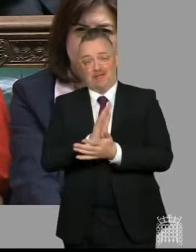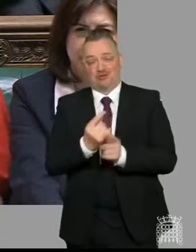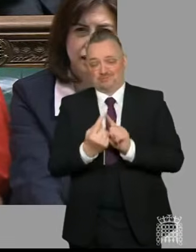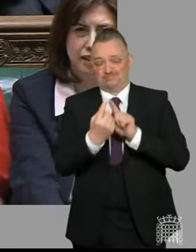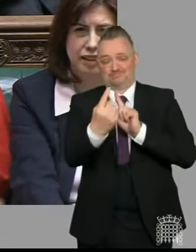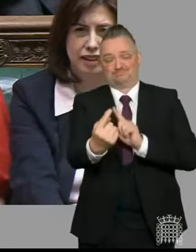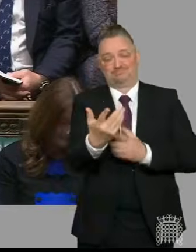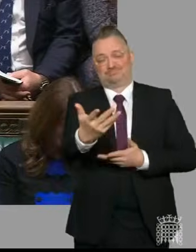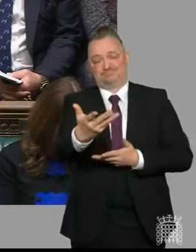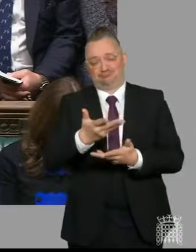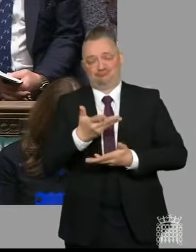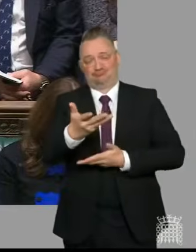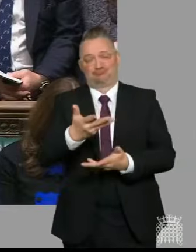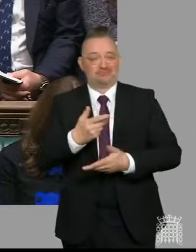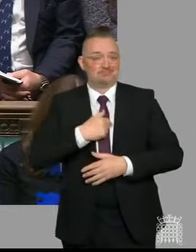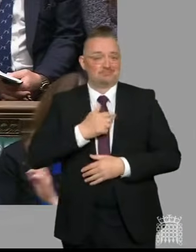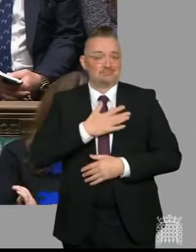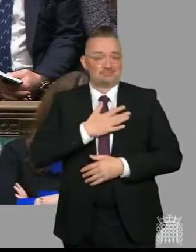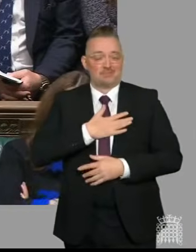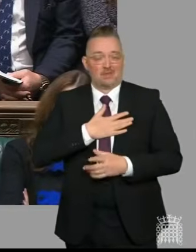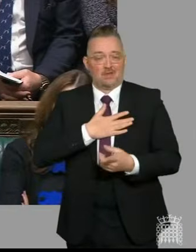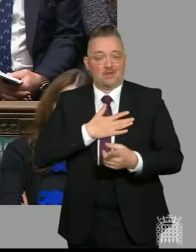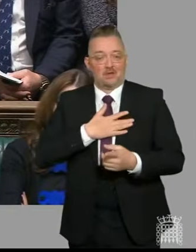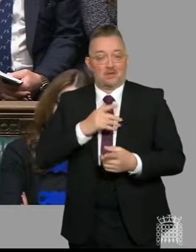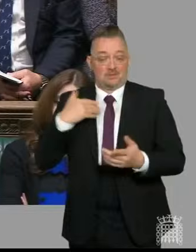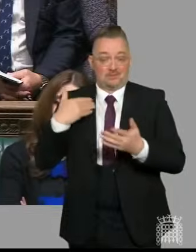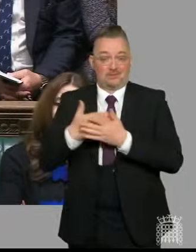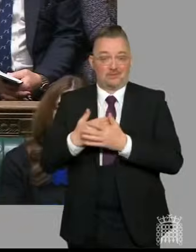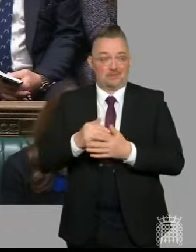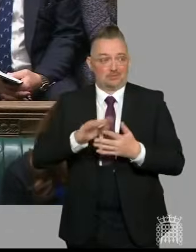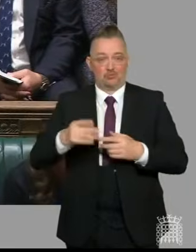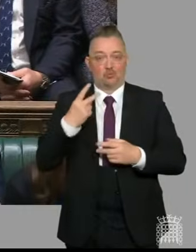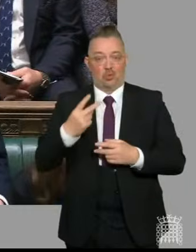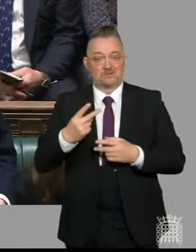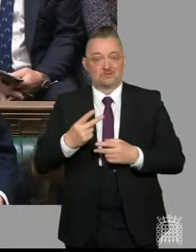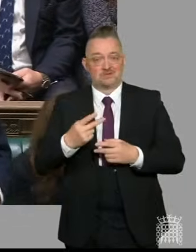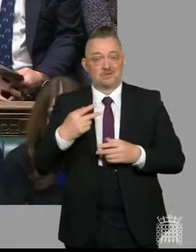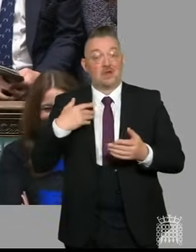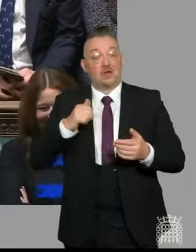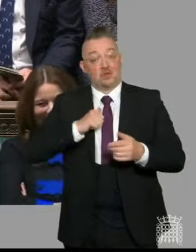12 months. Any more of these, and she'll be claiming it as her principal residence.